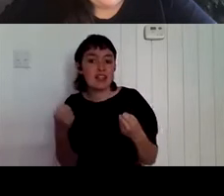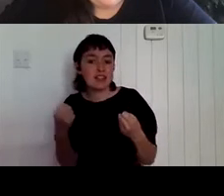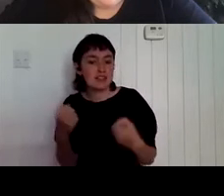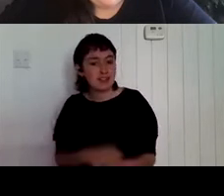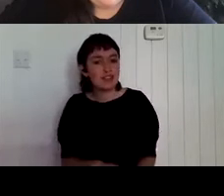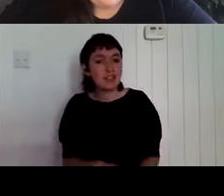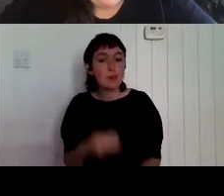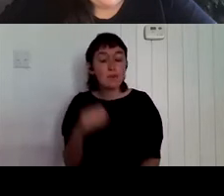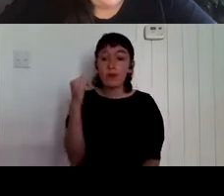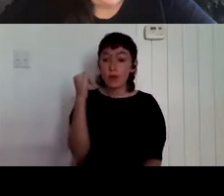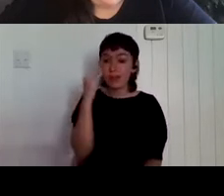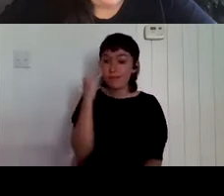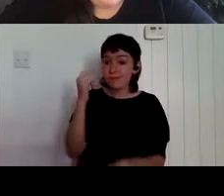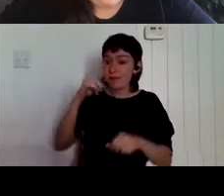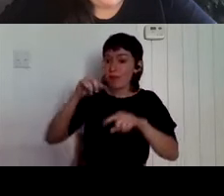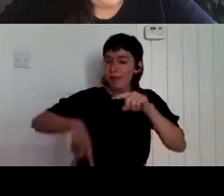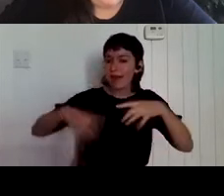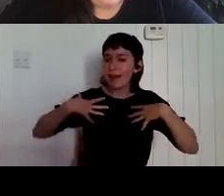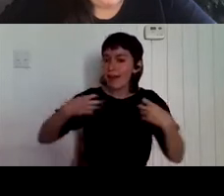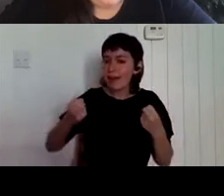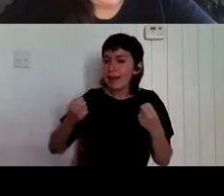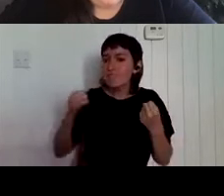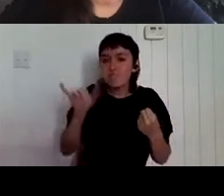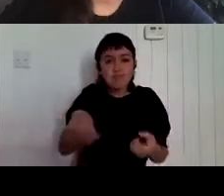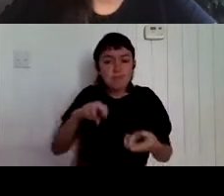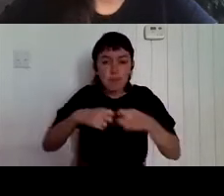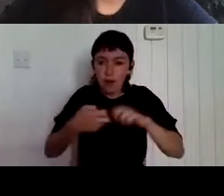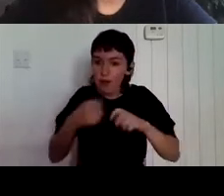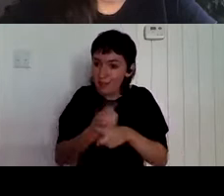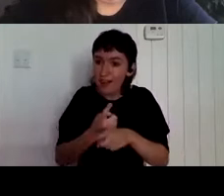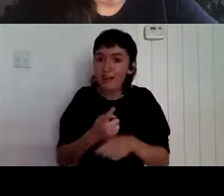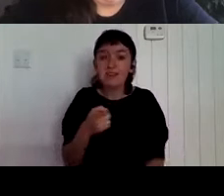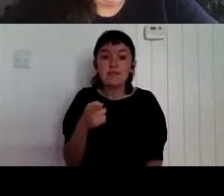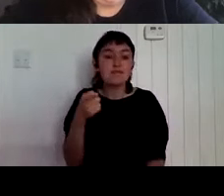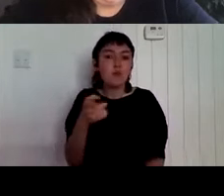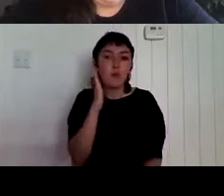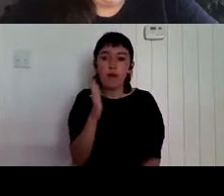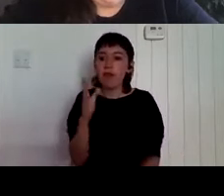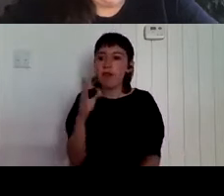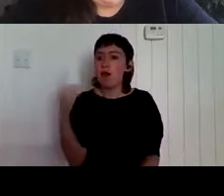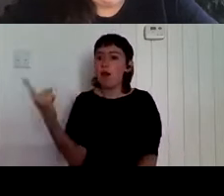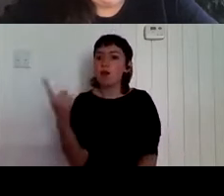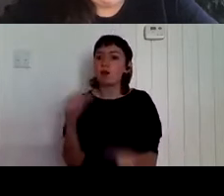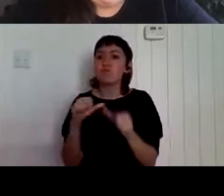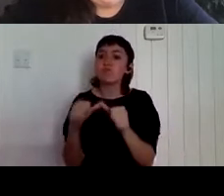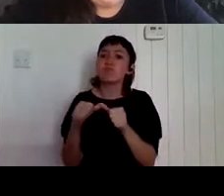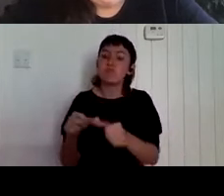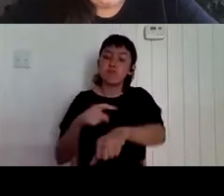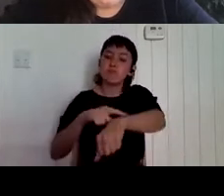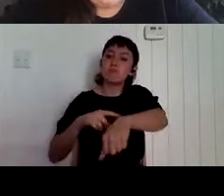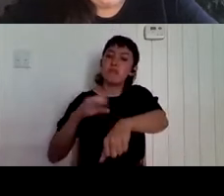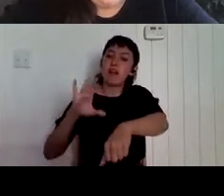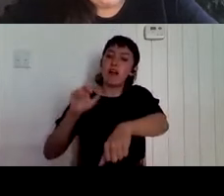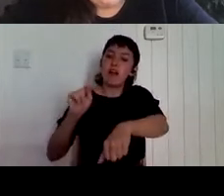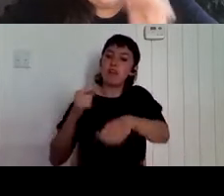that would be a bad problem, right? Because if you fell and scraped your knee, you'd have holes all the time. And you don't want holes in yourself because then you let things in.